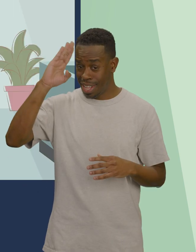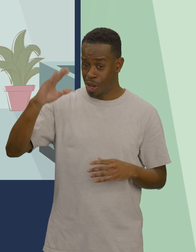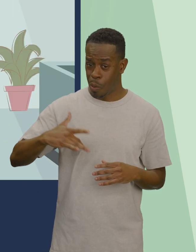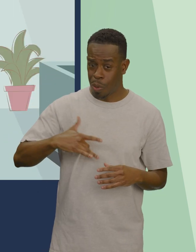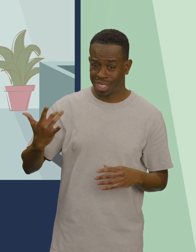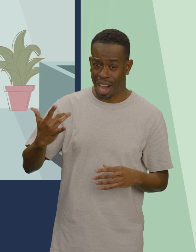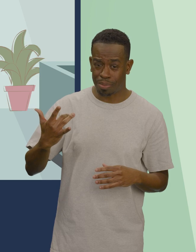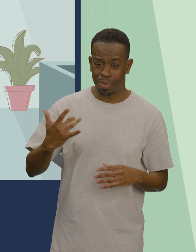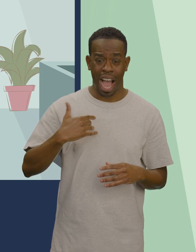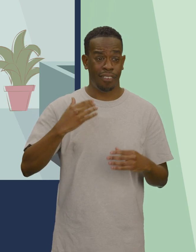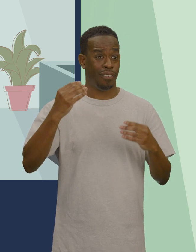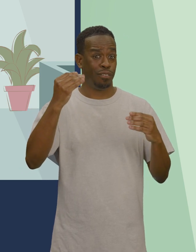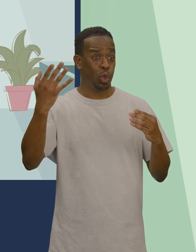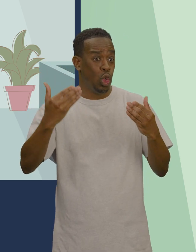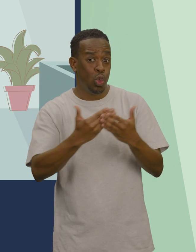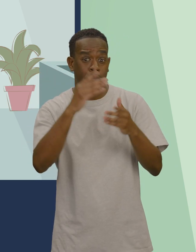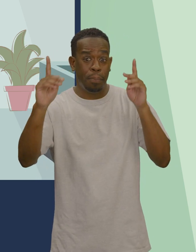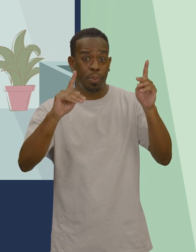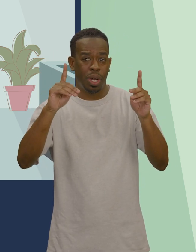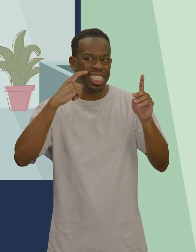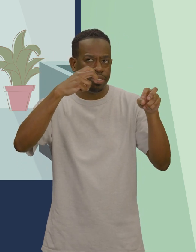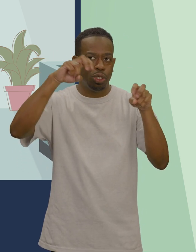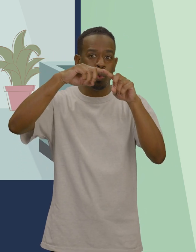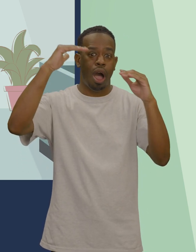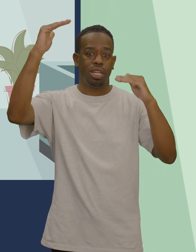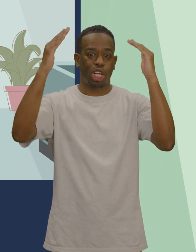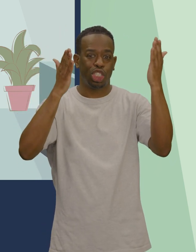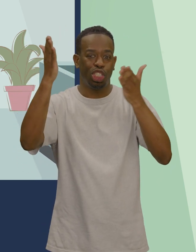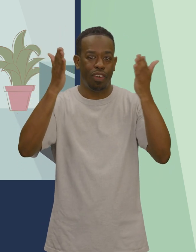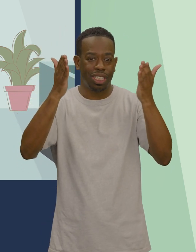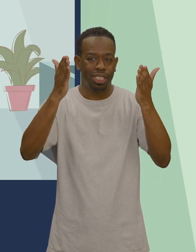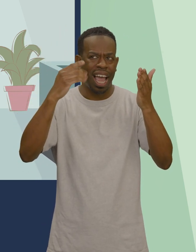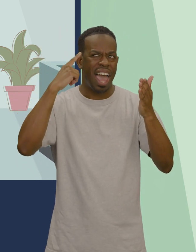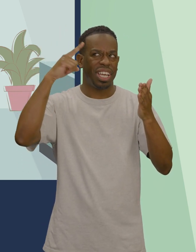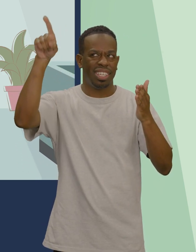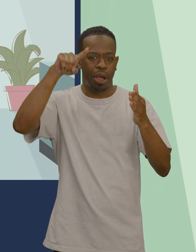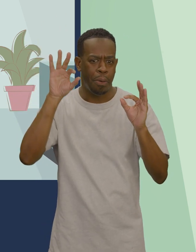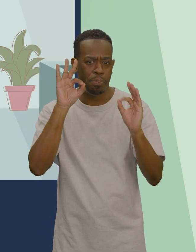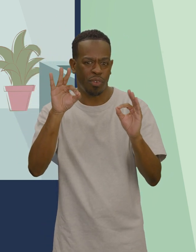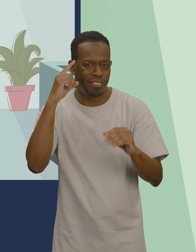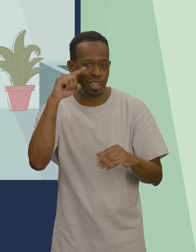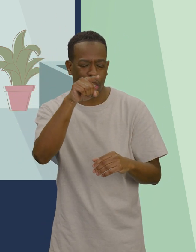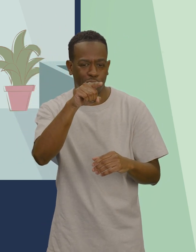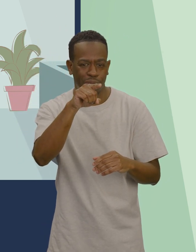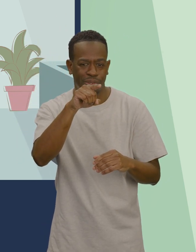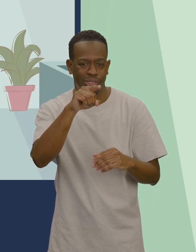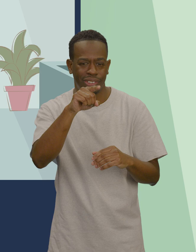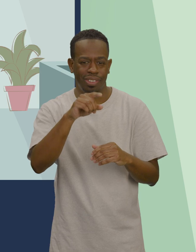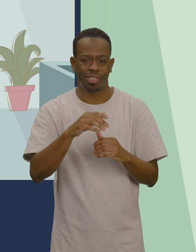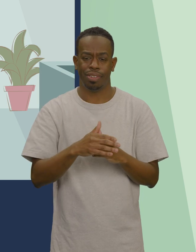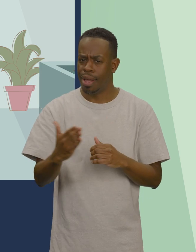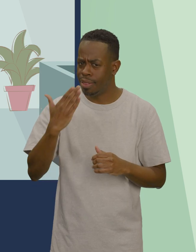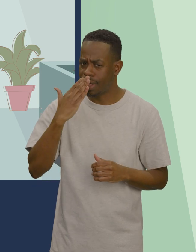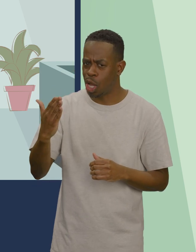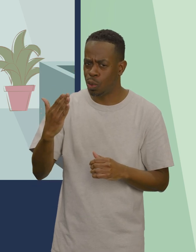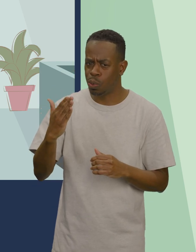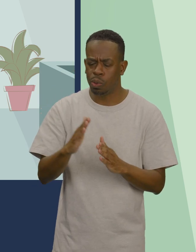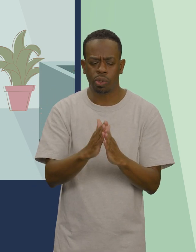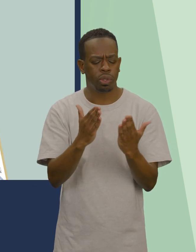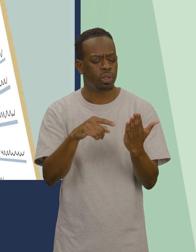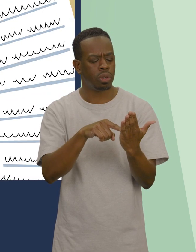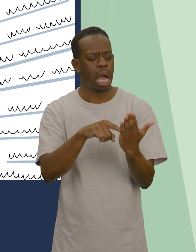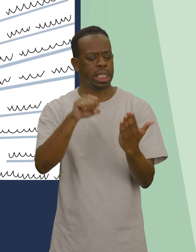Hey, Dani, what's up? I have a few new people that just transitioned to adult services, and I think they are perfect for you. Thank